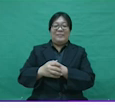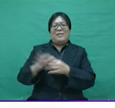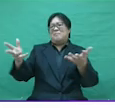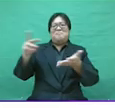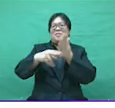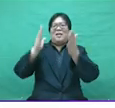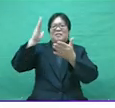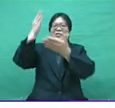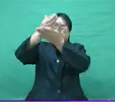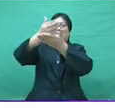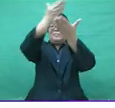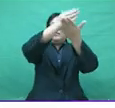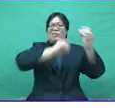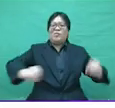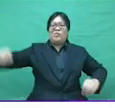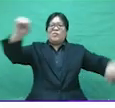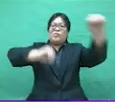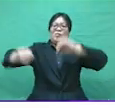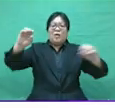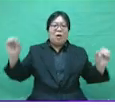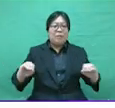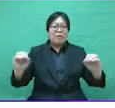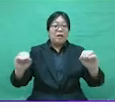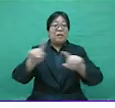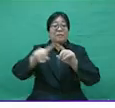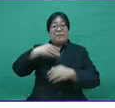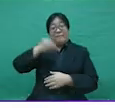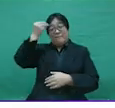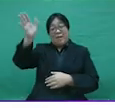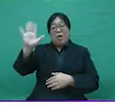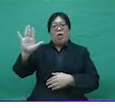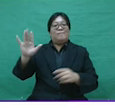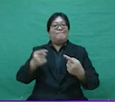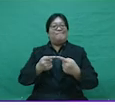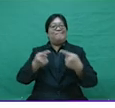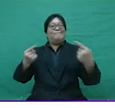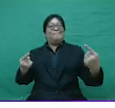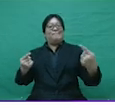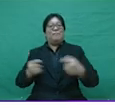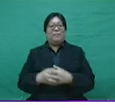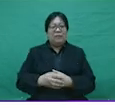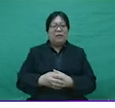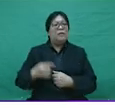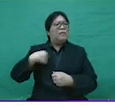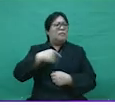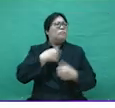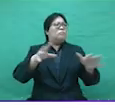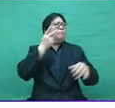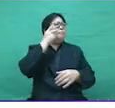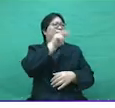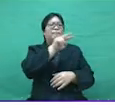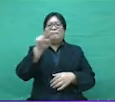total stop. And I can tell you, it is the total opposite. So what we have